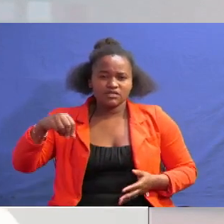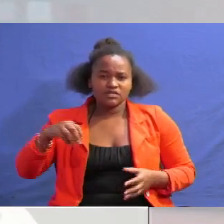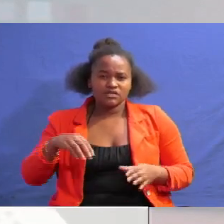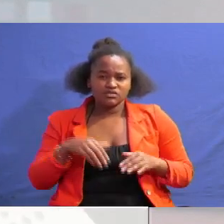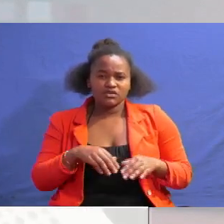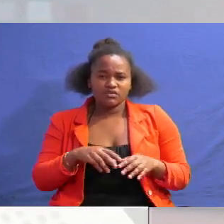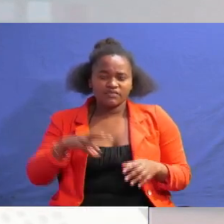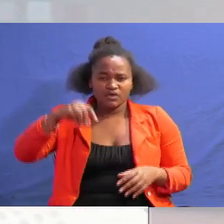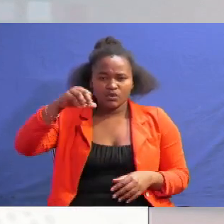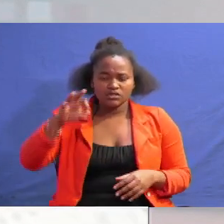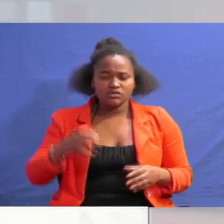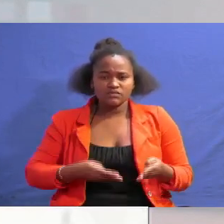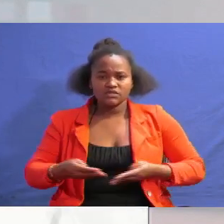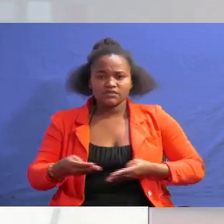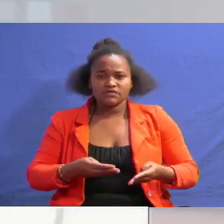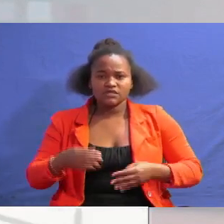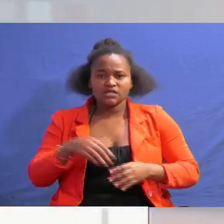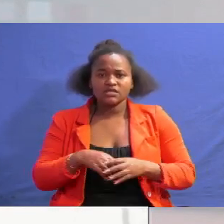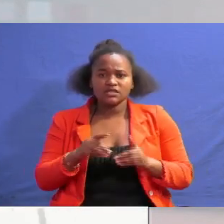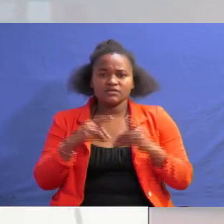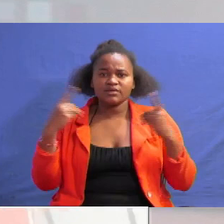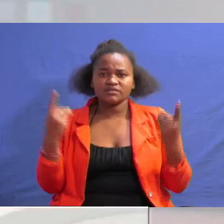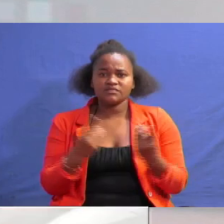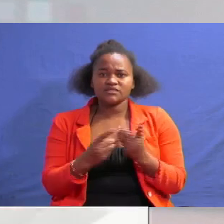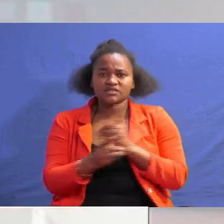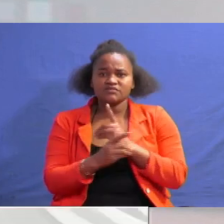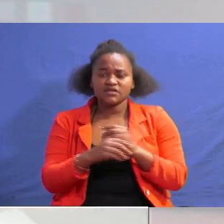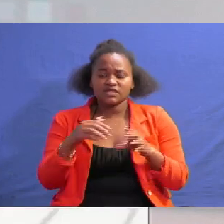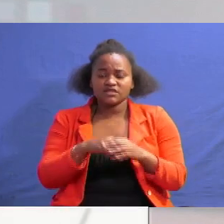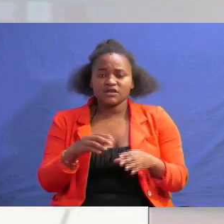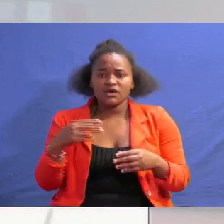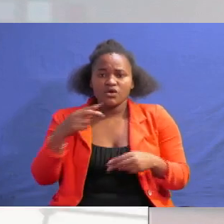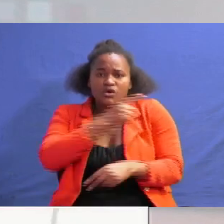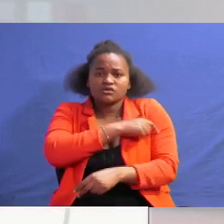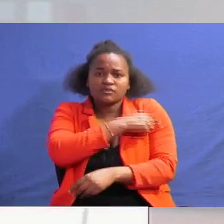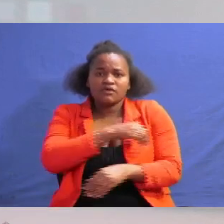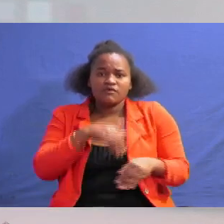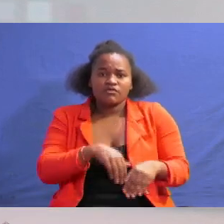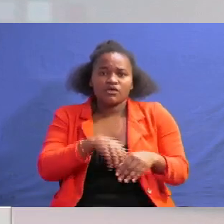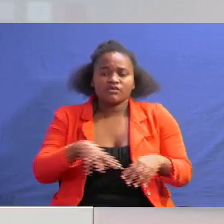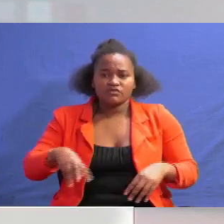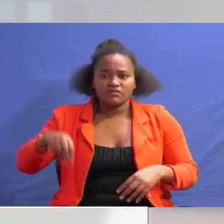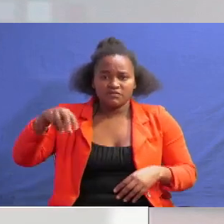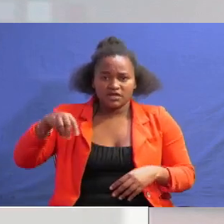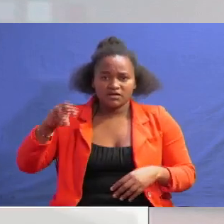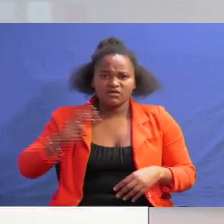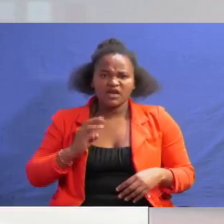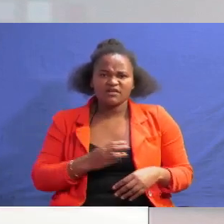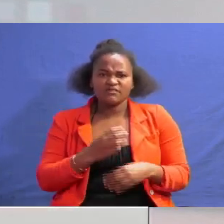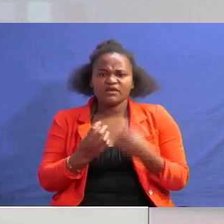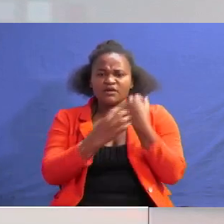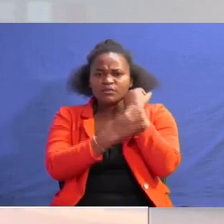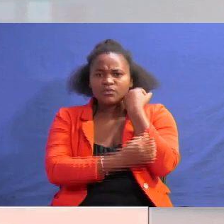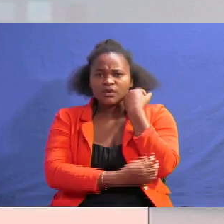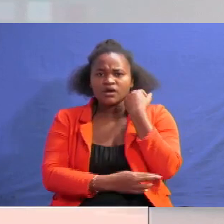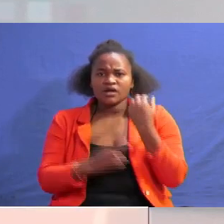quality of services offered in specific departments within the hospital. According to the findings, there has been poor record keeping